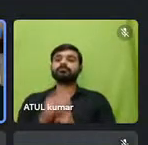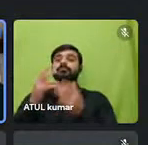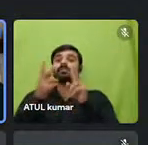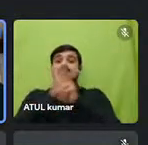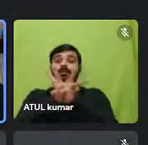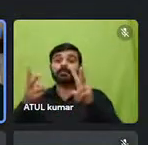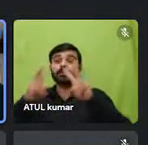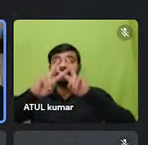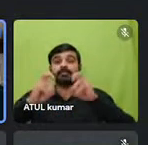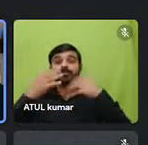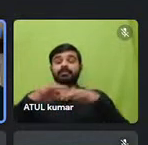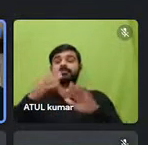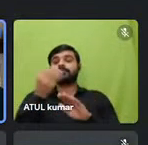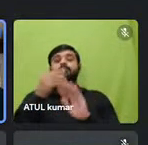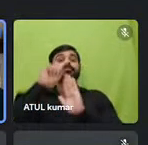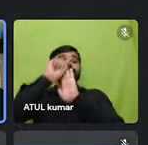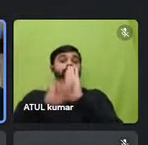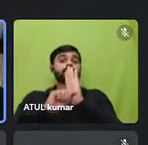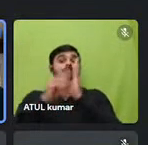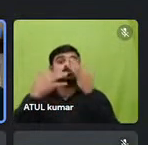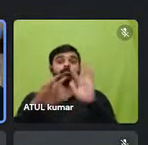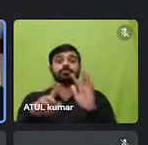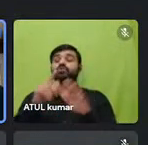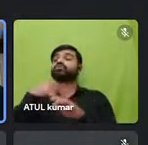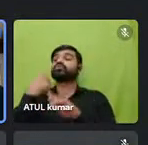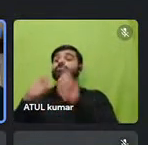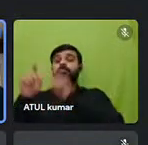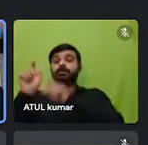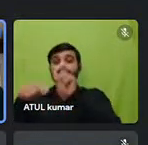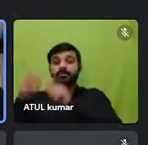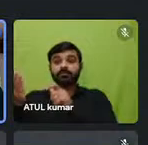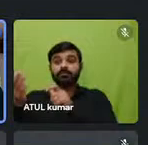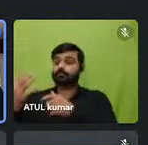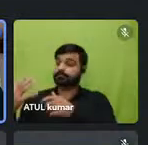researchers, but here are some policy guidelines for people